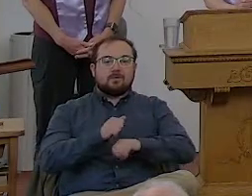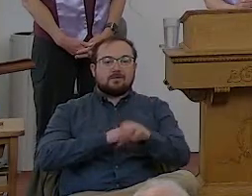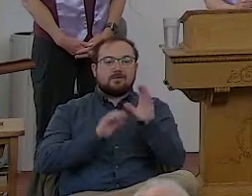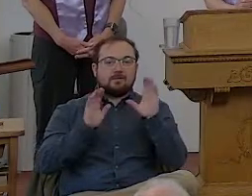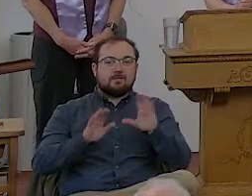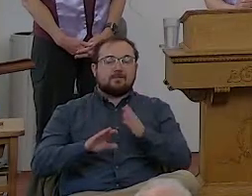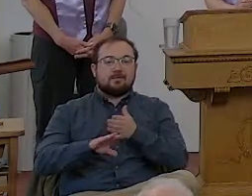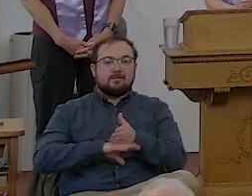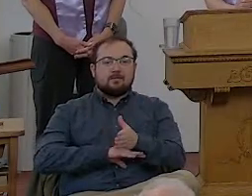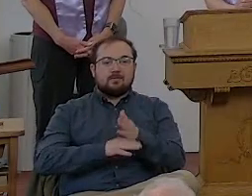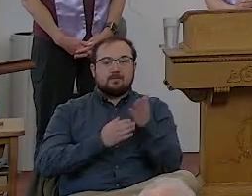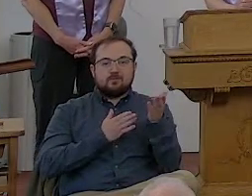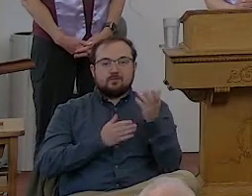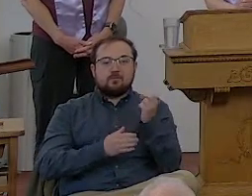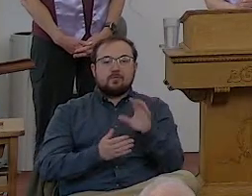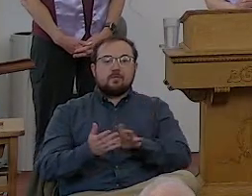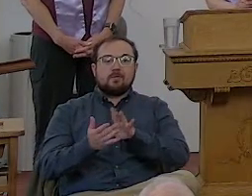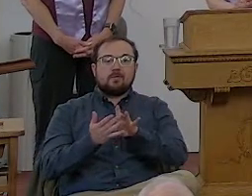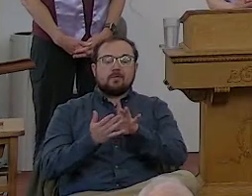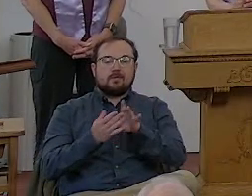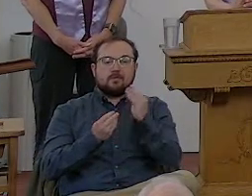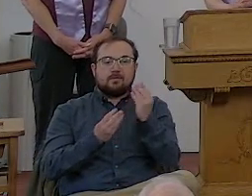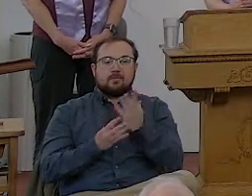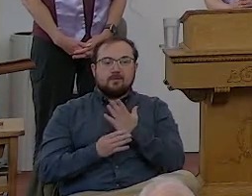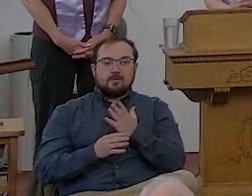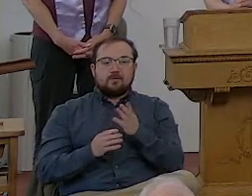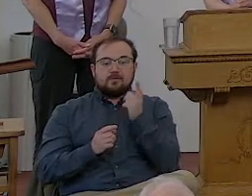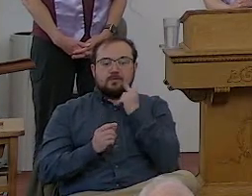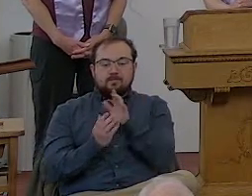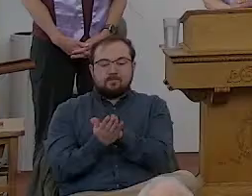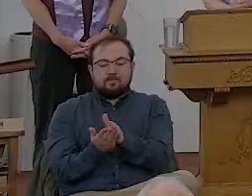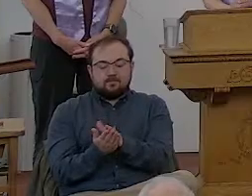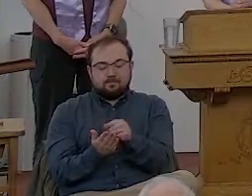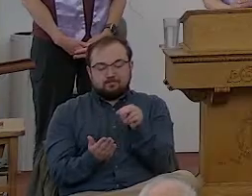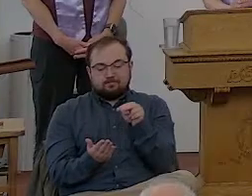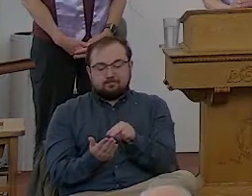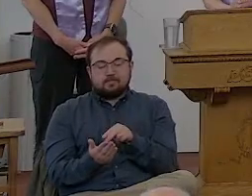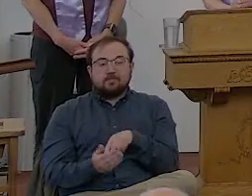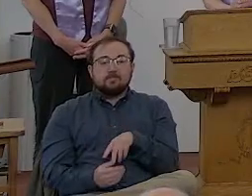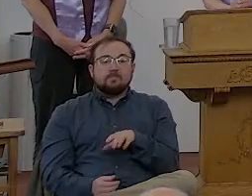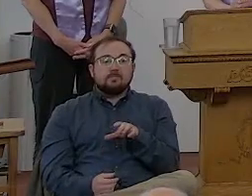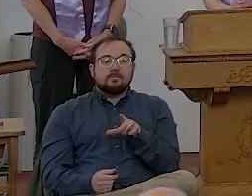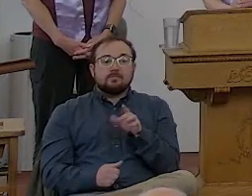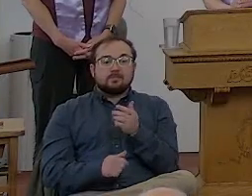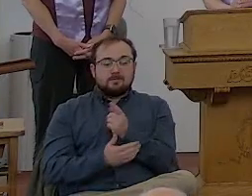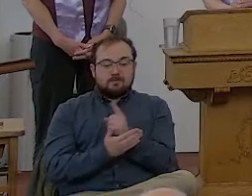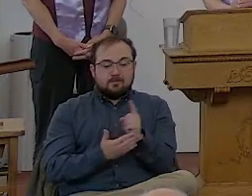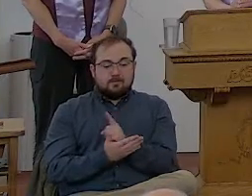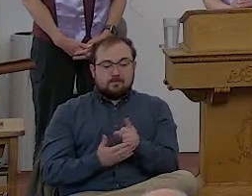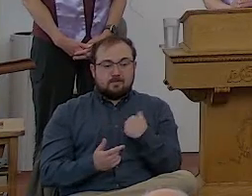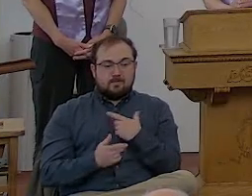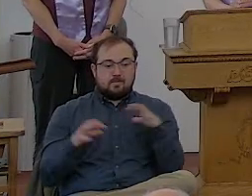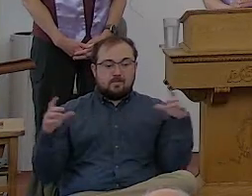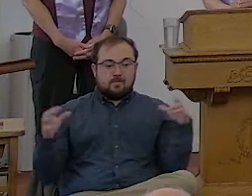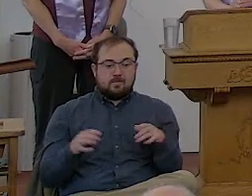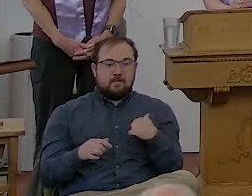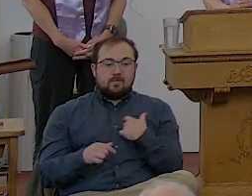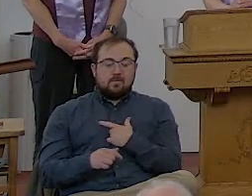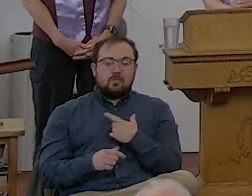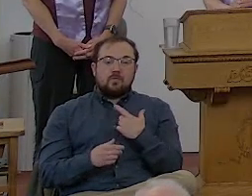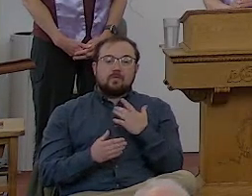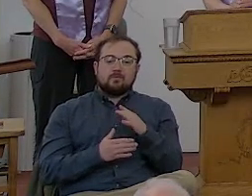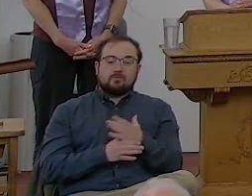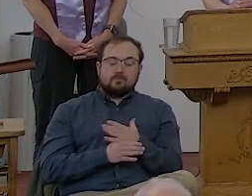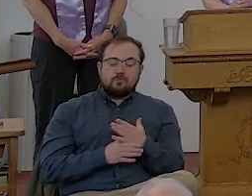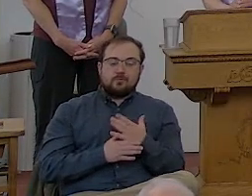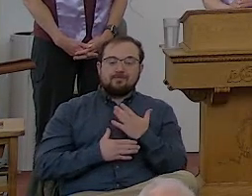or by using the contact information in the order of service. Each week when we gather for worship, we share the joys and sorrows of the